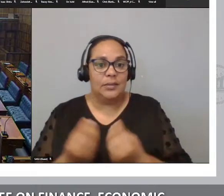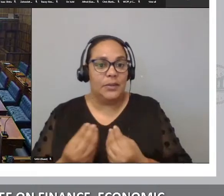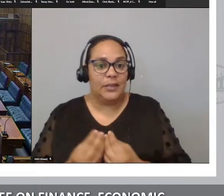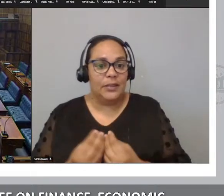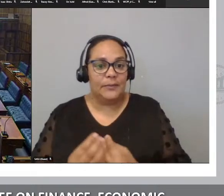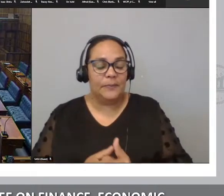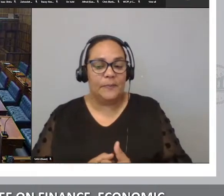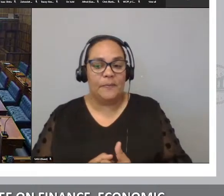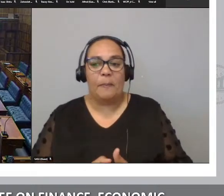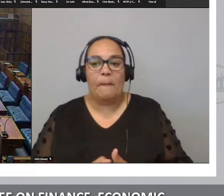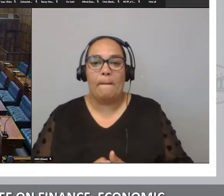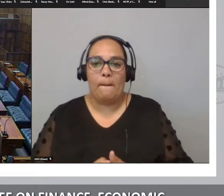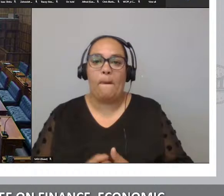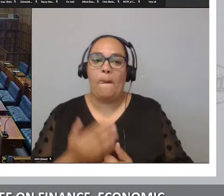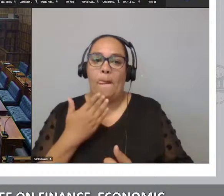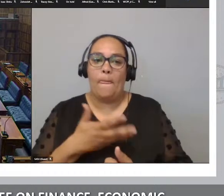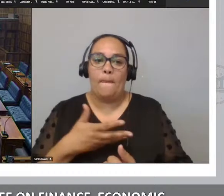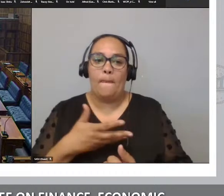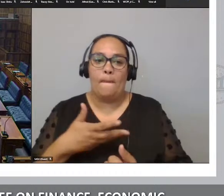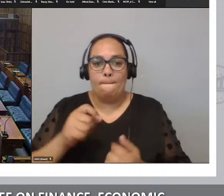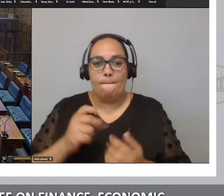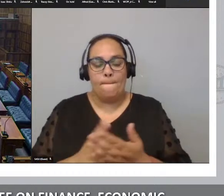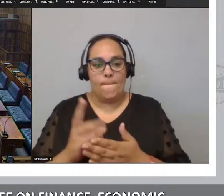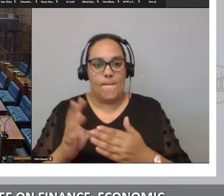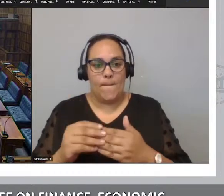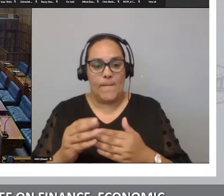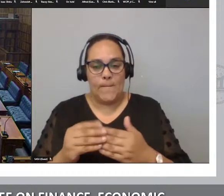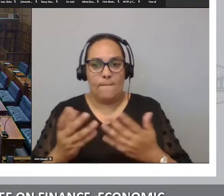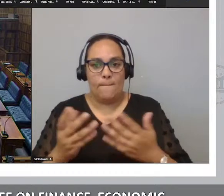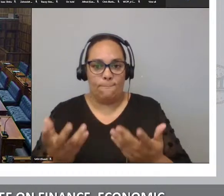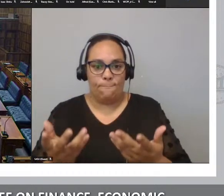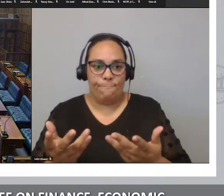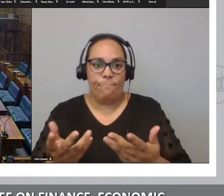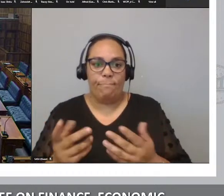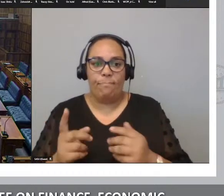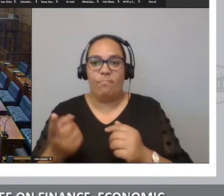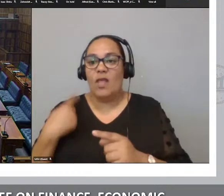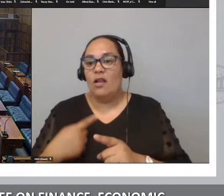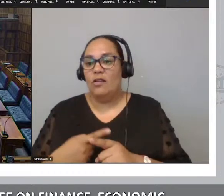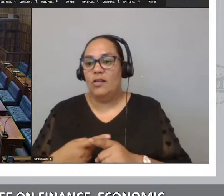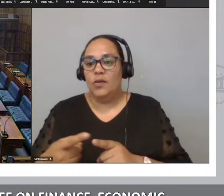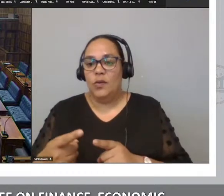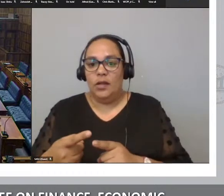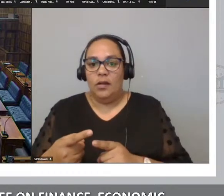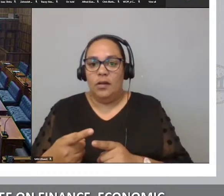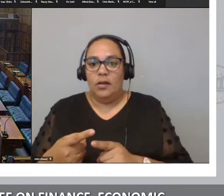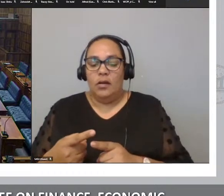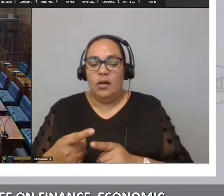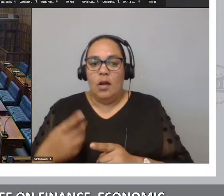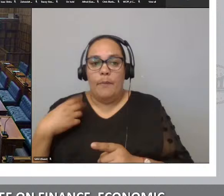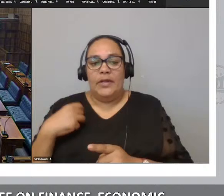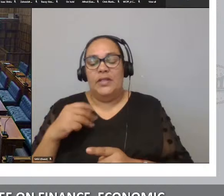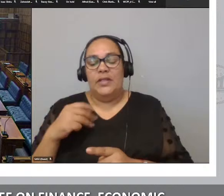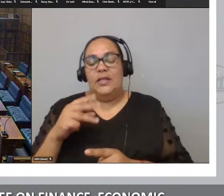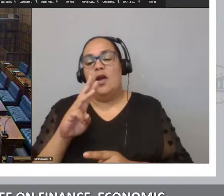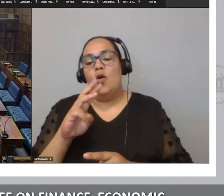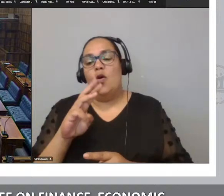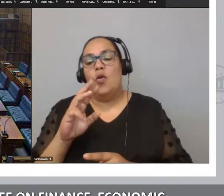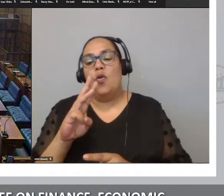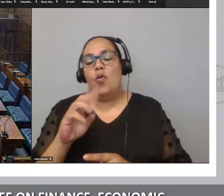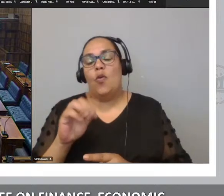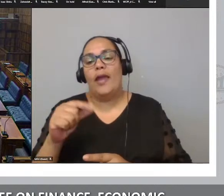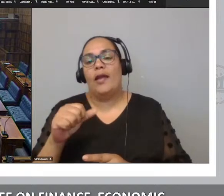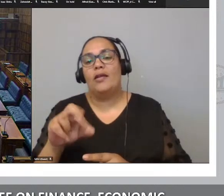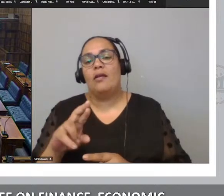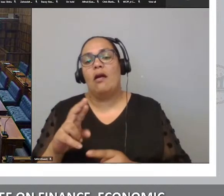not thank you madam chair honorable members um last week at uh Minister wenger's uh